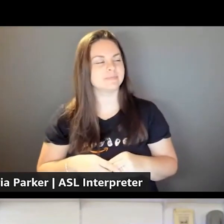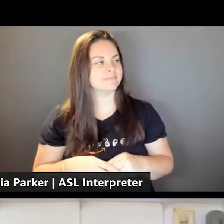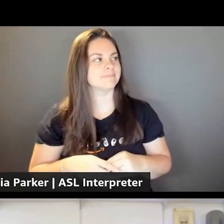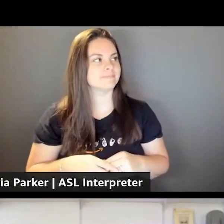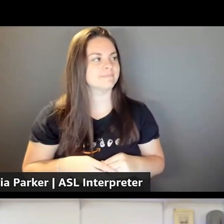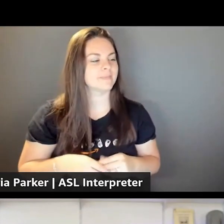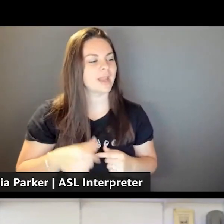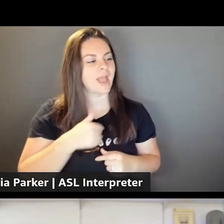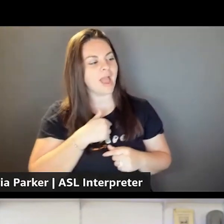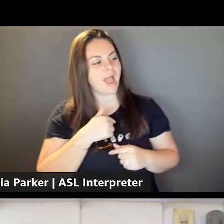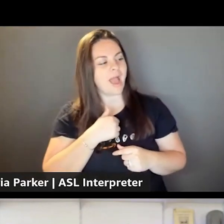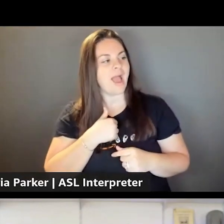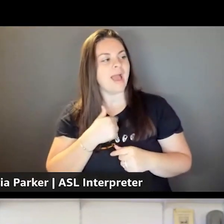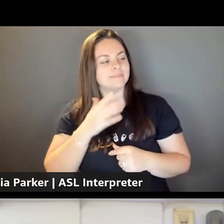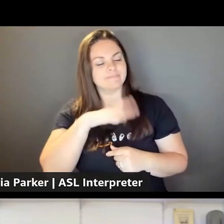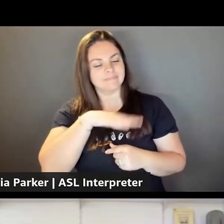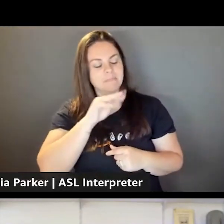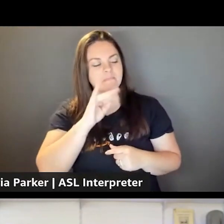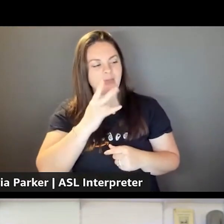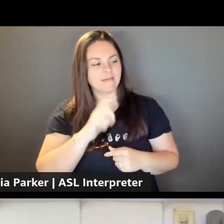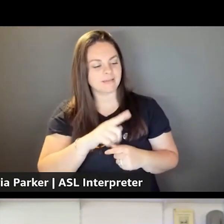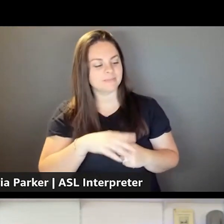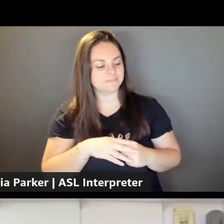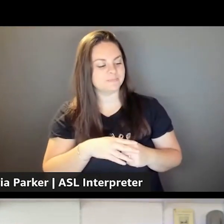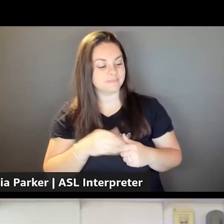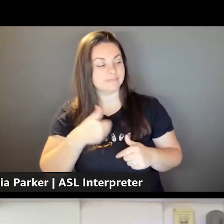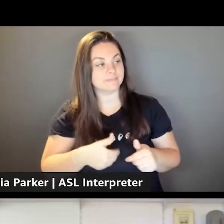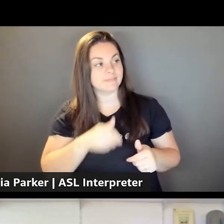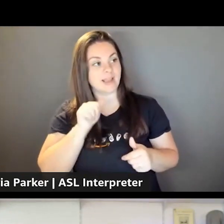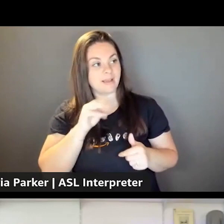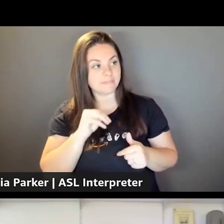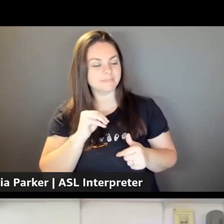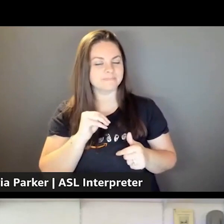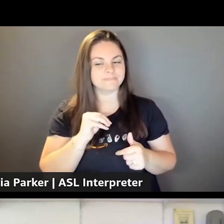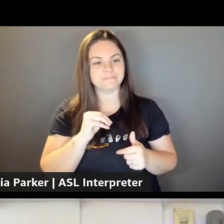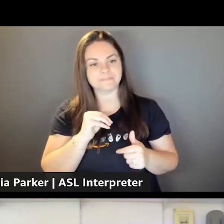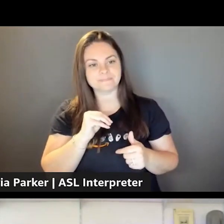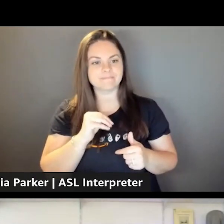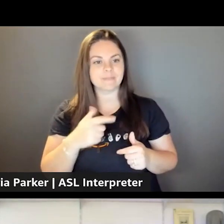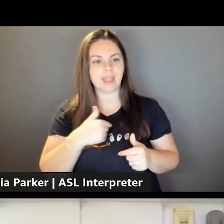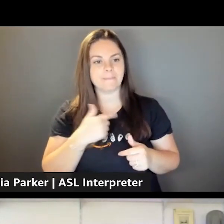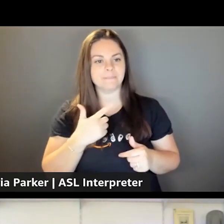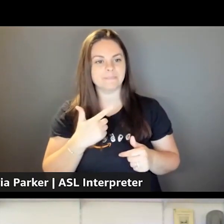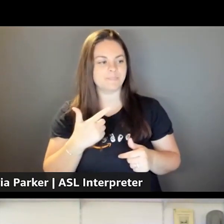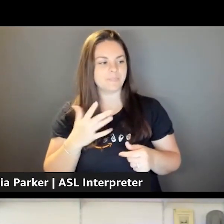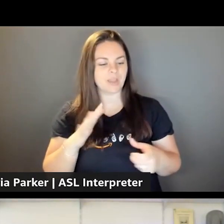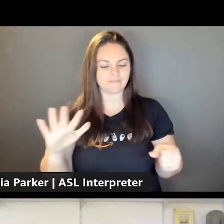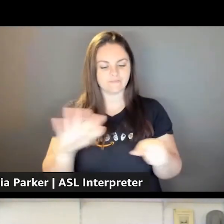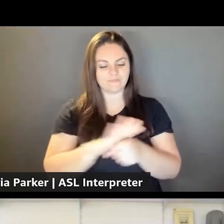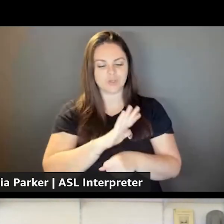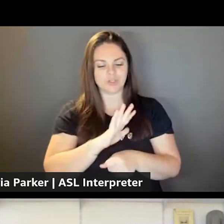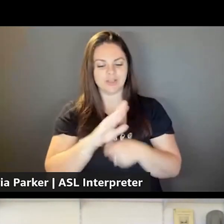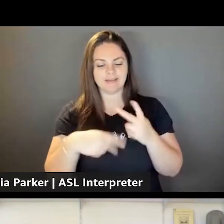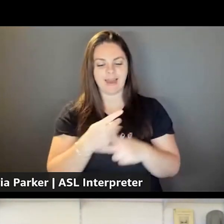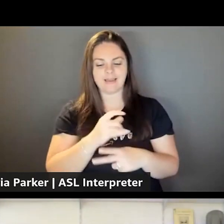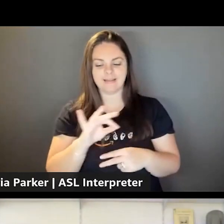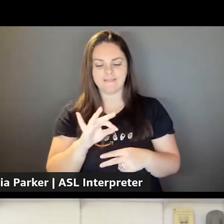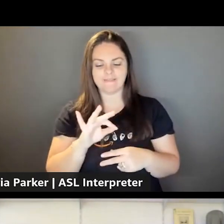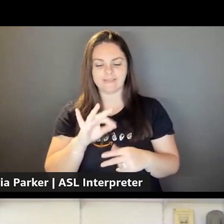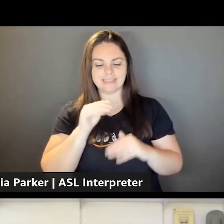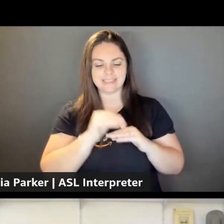hesitate to say it, but I'm one of these full kind of stack devs.